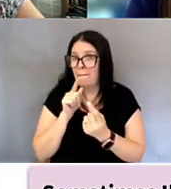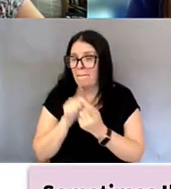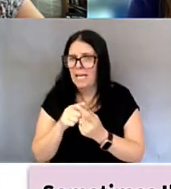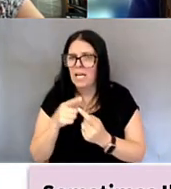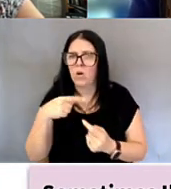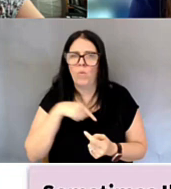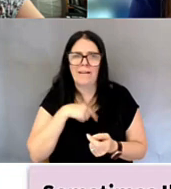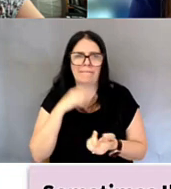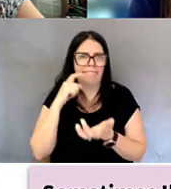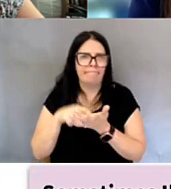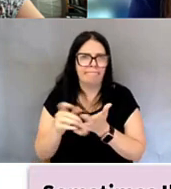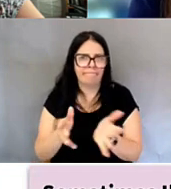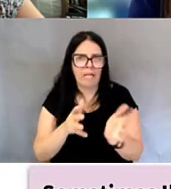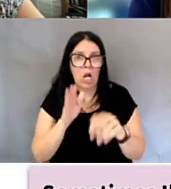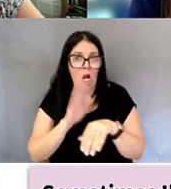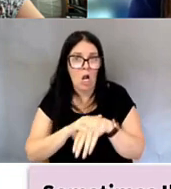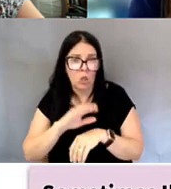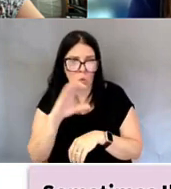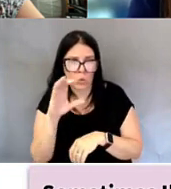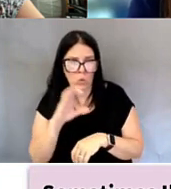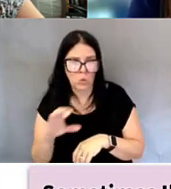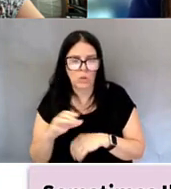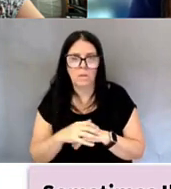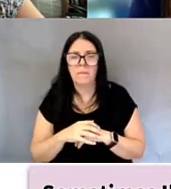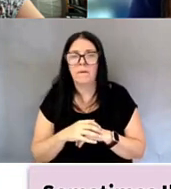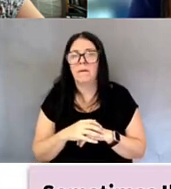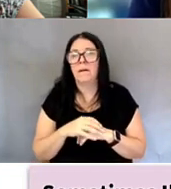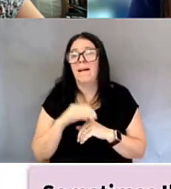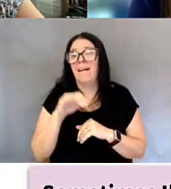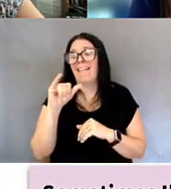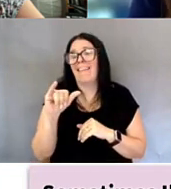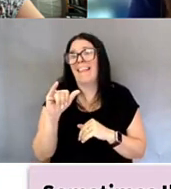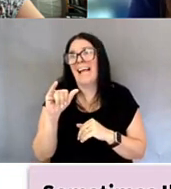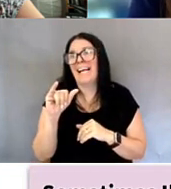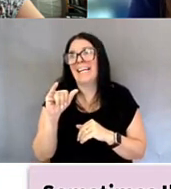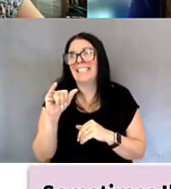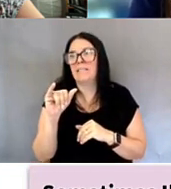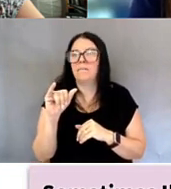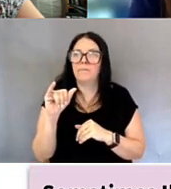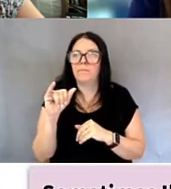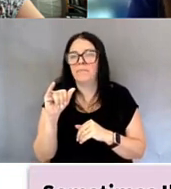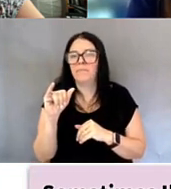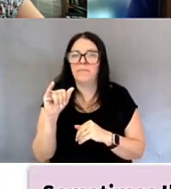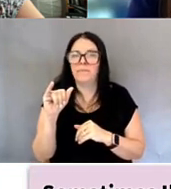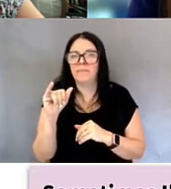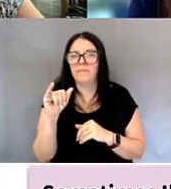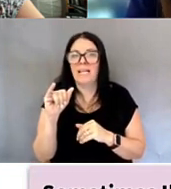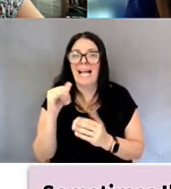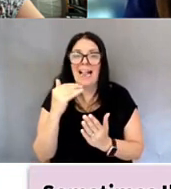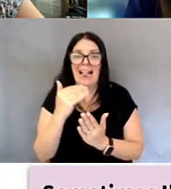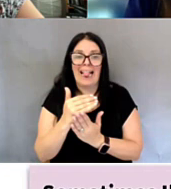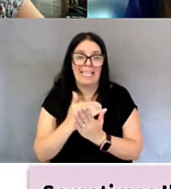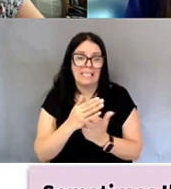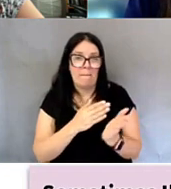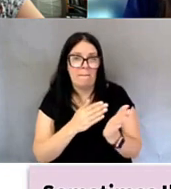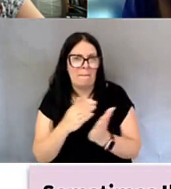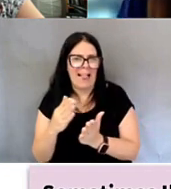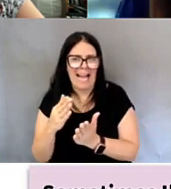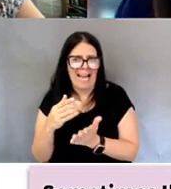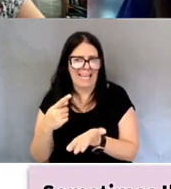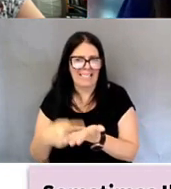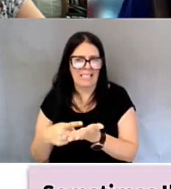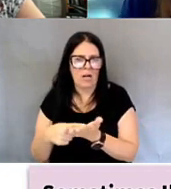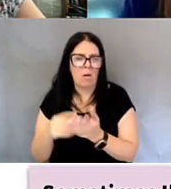on Zoom, and it's less a lesson planning activity that we're meeting about, more administrative,